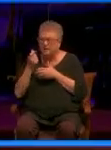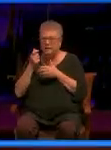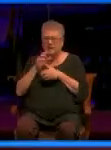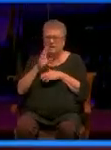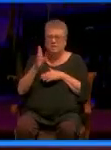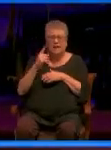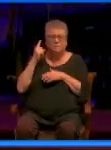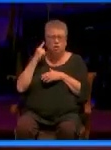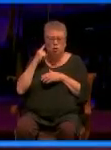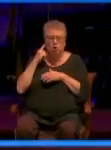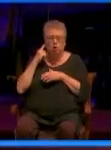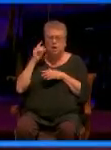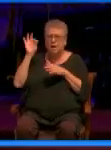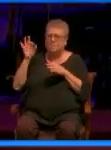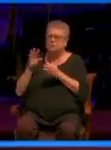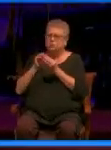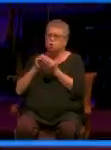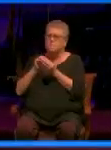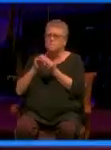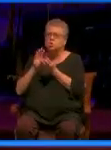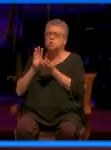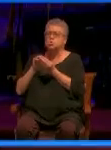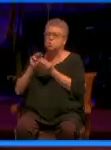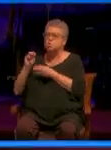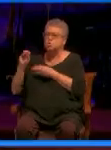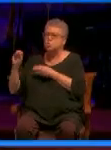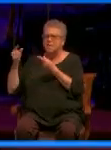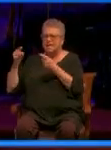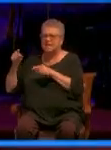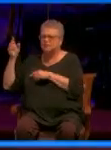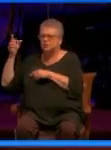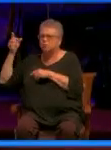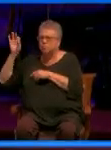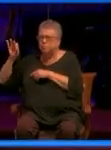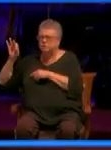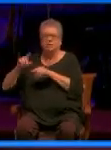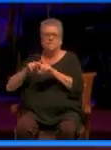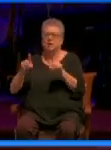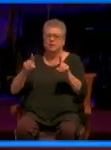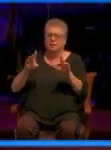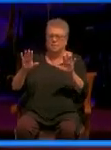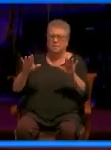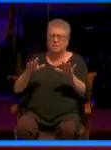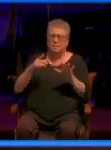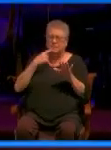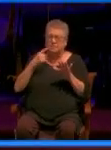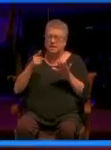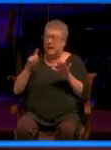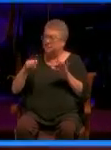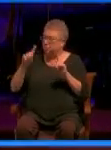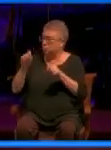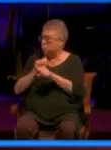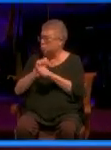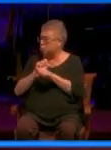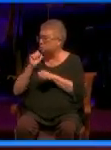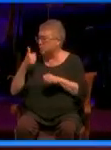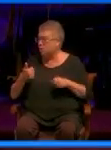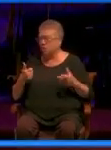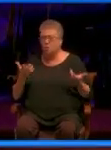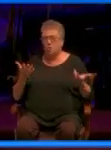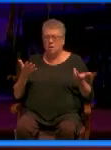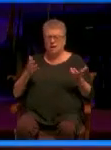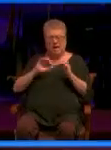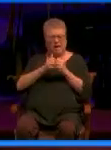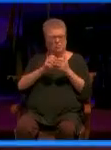a pastor moo in the middle of a sermon. But pastor, I got to go to work tomorrow. What in the